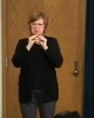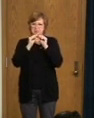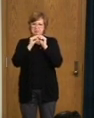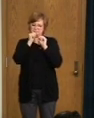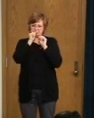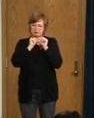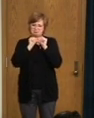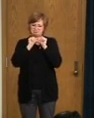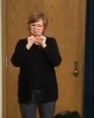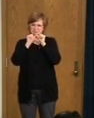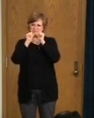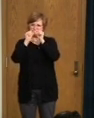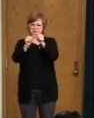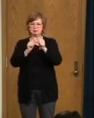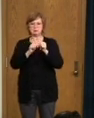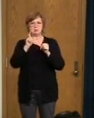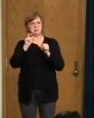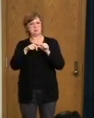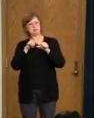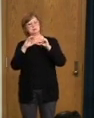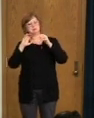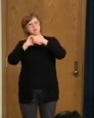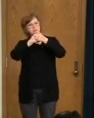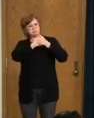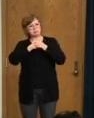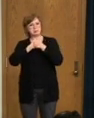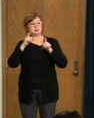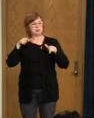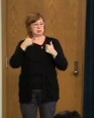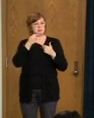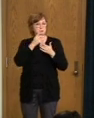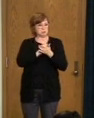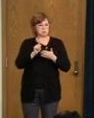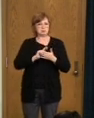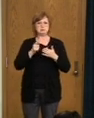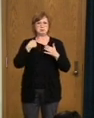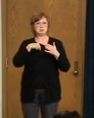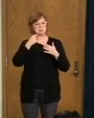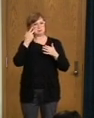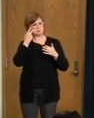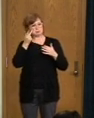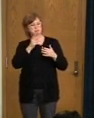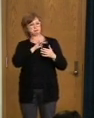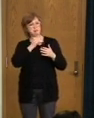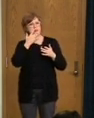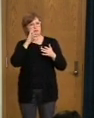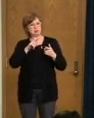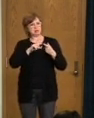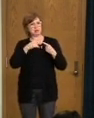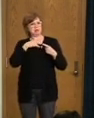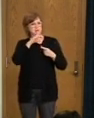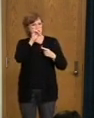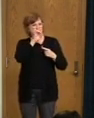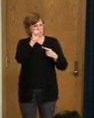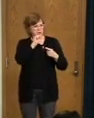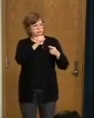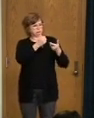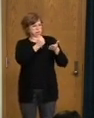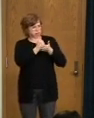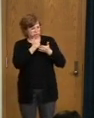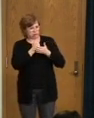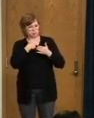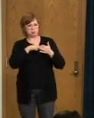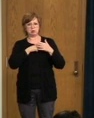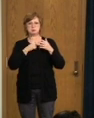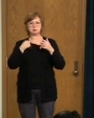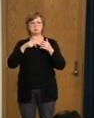Throughout these last few weeks, with the sound guidance of Dr. Shahab, We've announced a series of measures to assist in